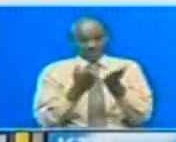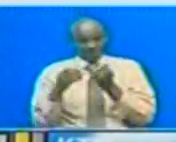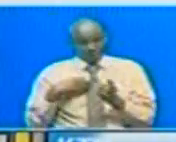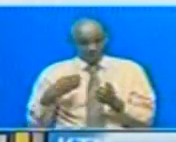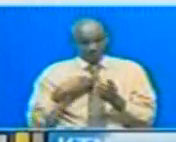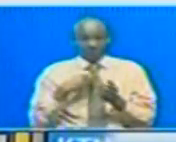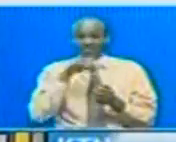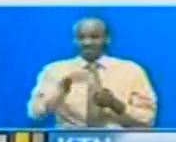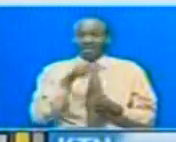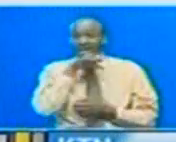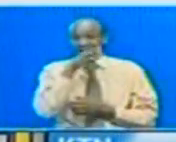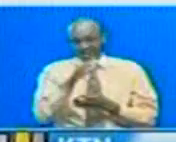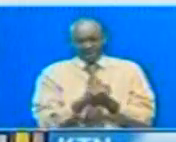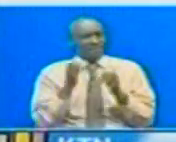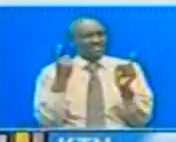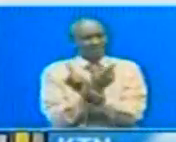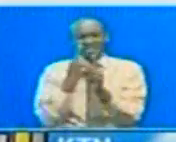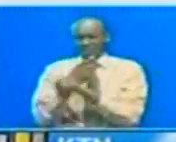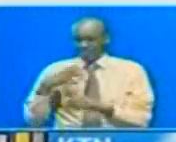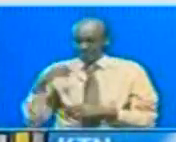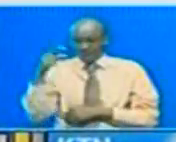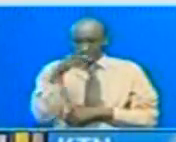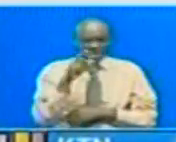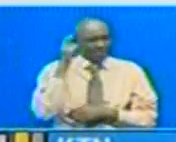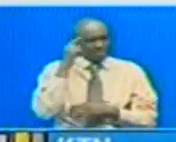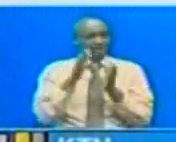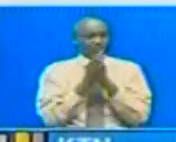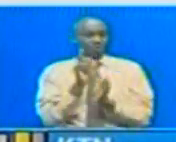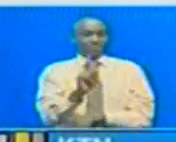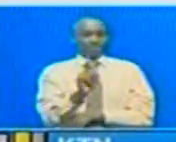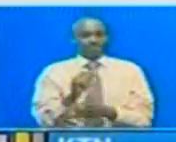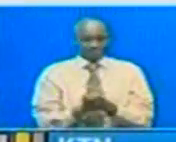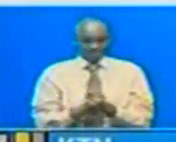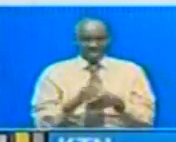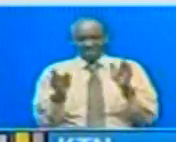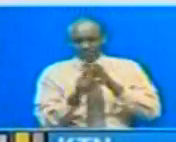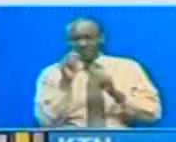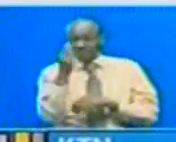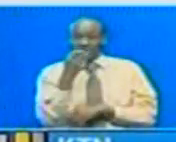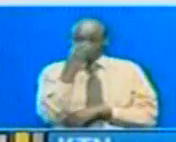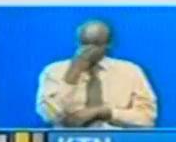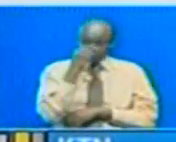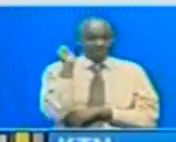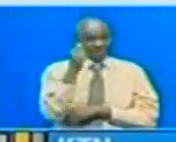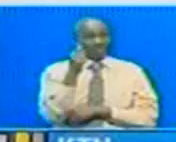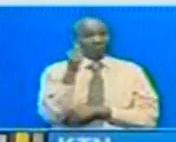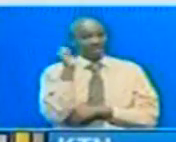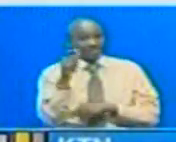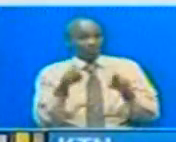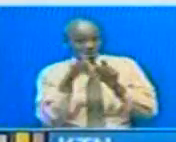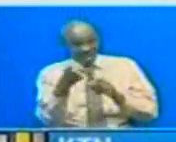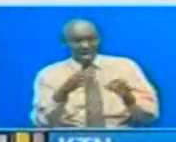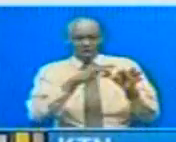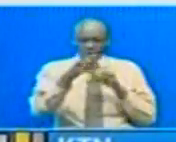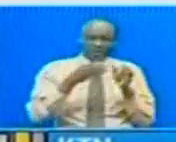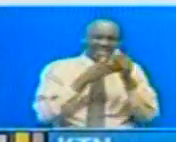friends and leaders recounted moments of his life. President Uhuru Kenyatta, Deputy President William Ruto and court leaders were